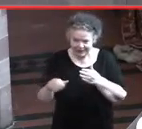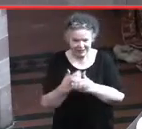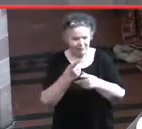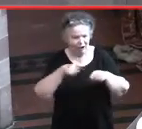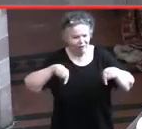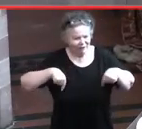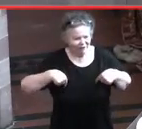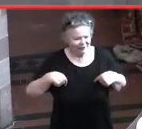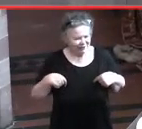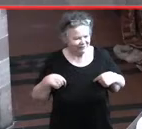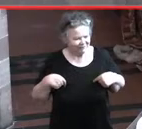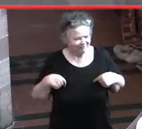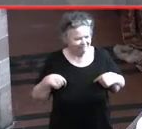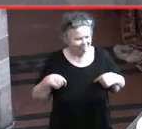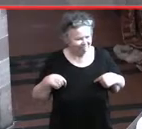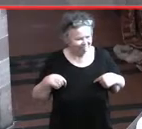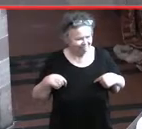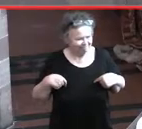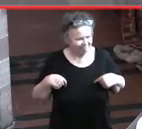afresh.